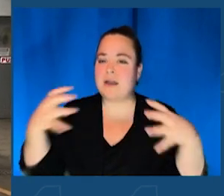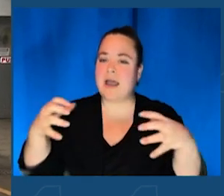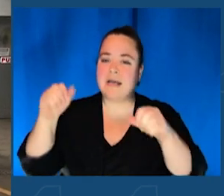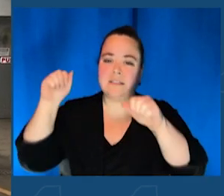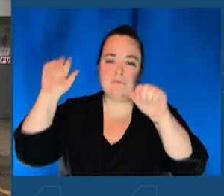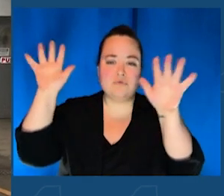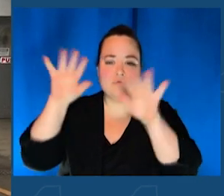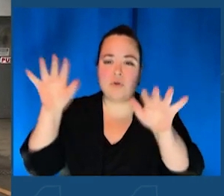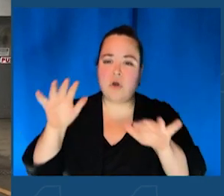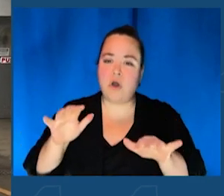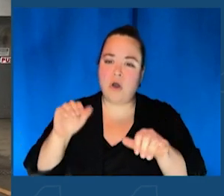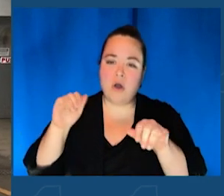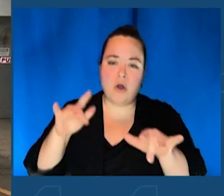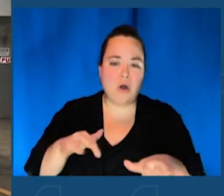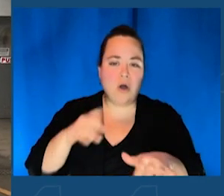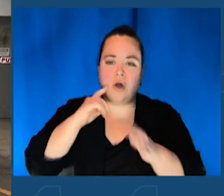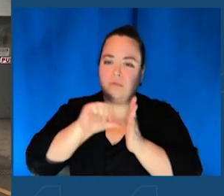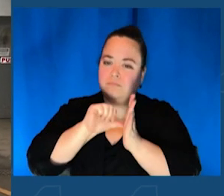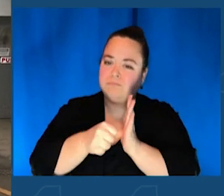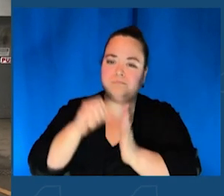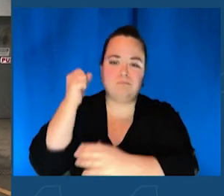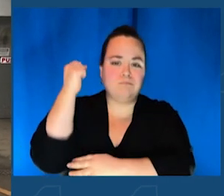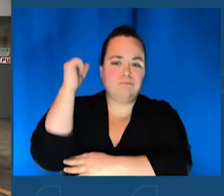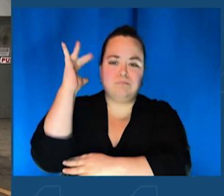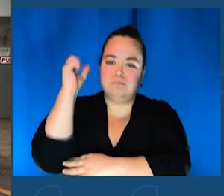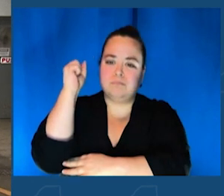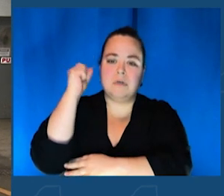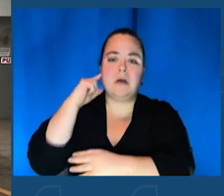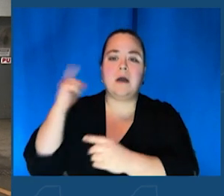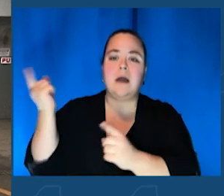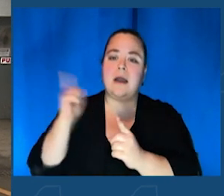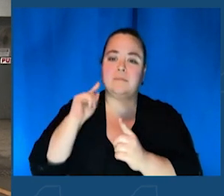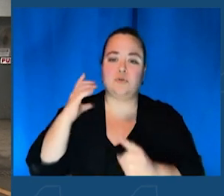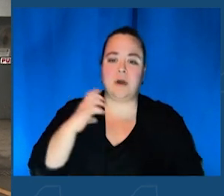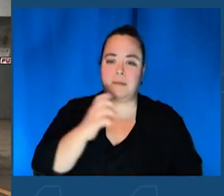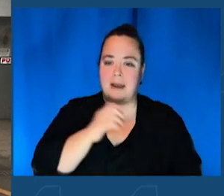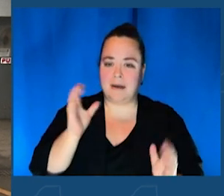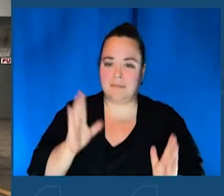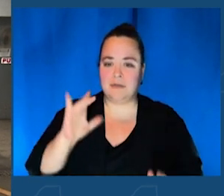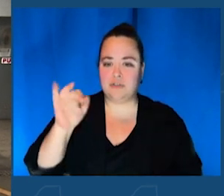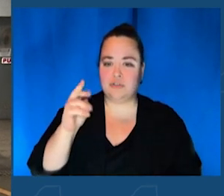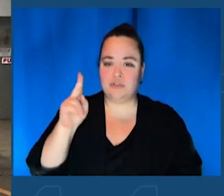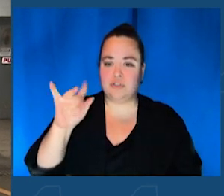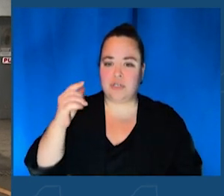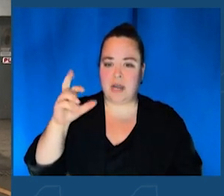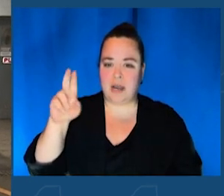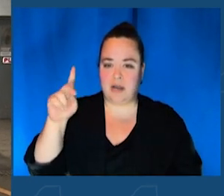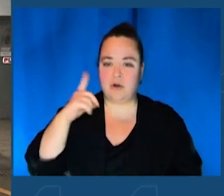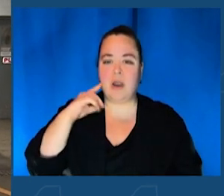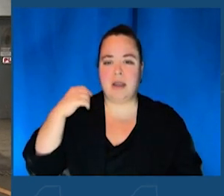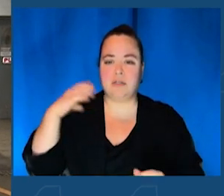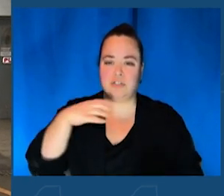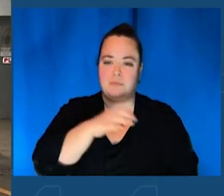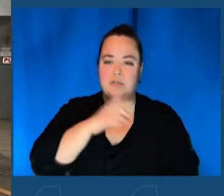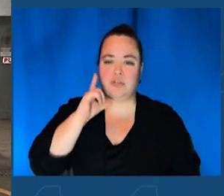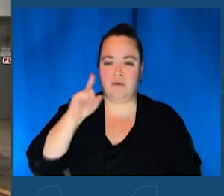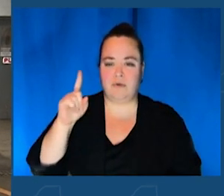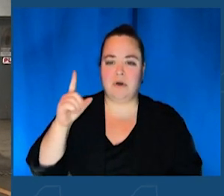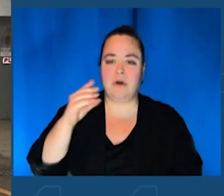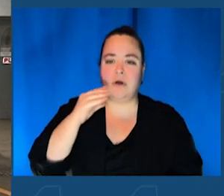books. I'm joined by Commissioner Jackie Bray, Commissioner of Homeland Security and Emergency Services, who